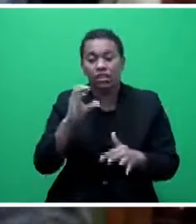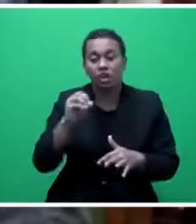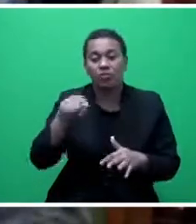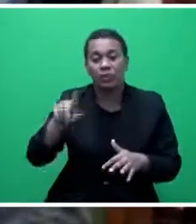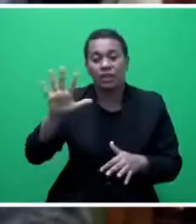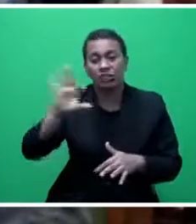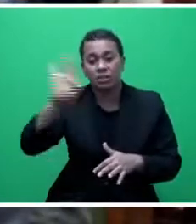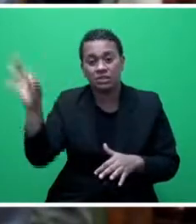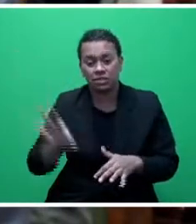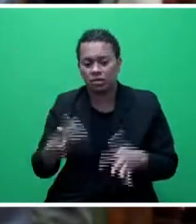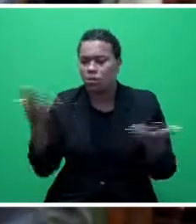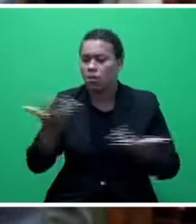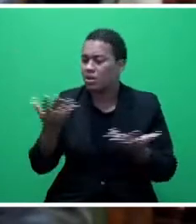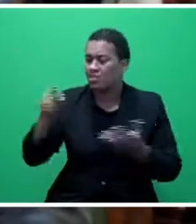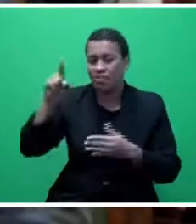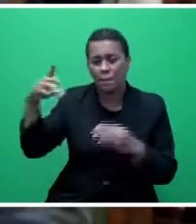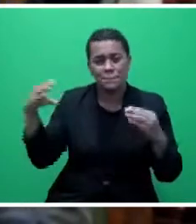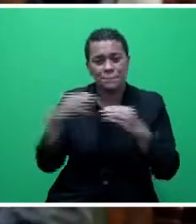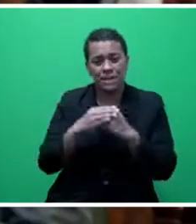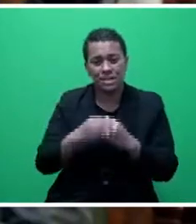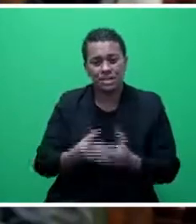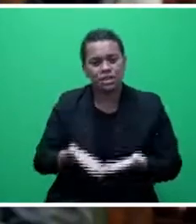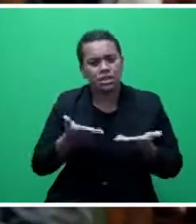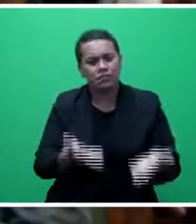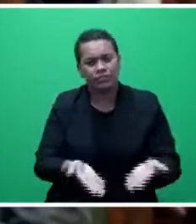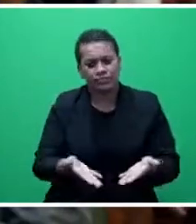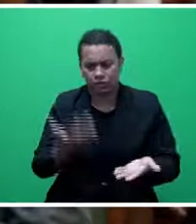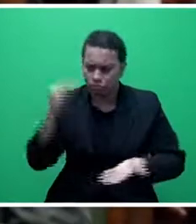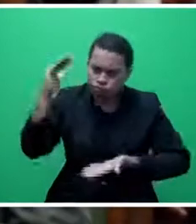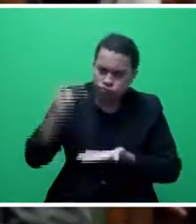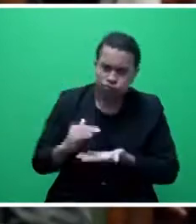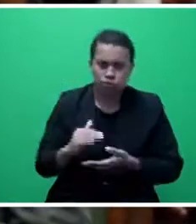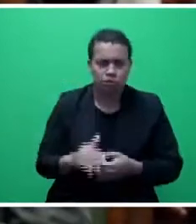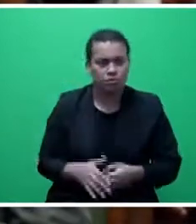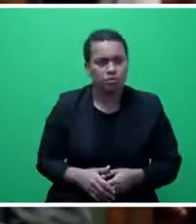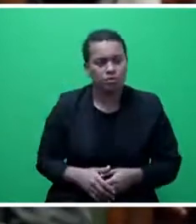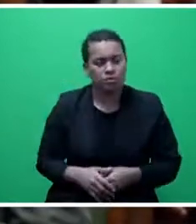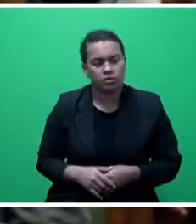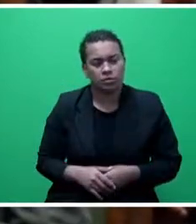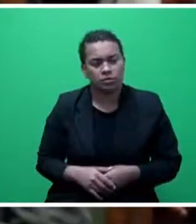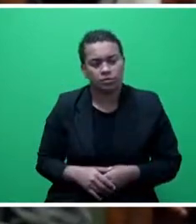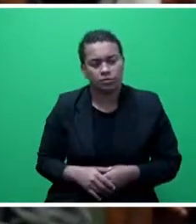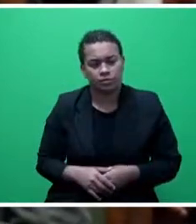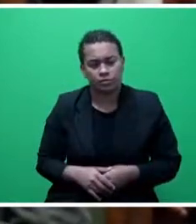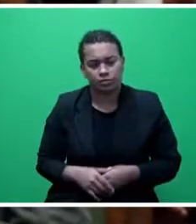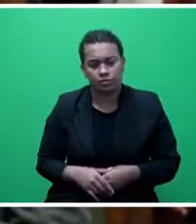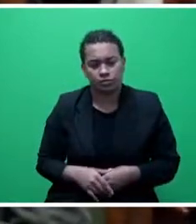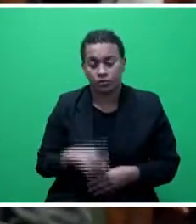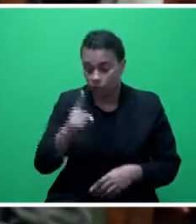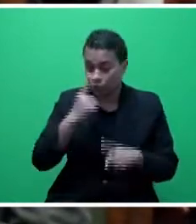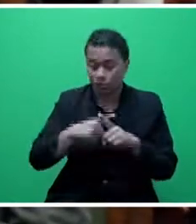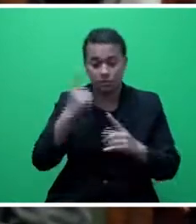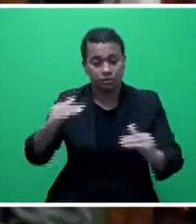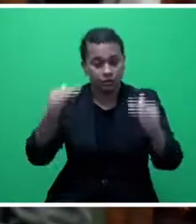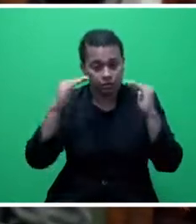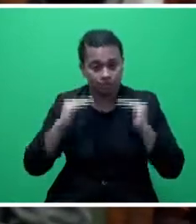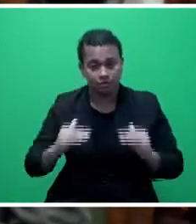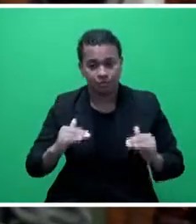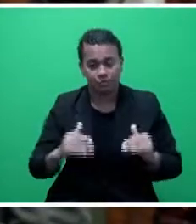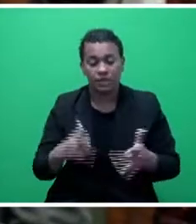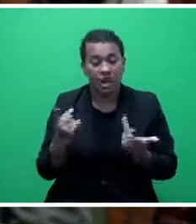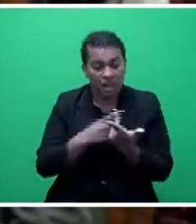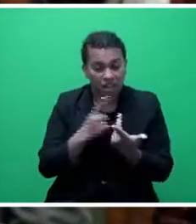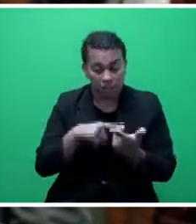banks. Mr. Speaker, sir, very quickly in respect of the other matters that were